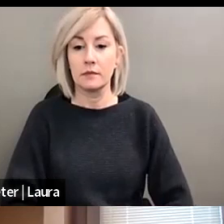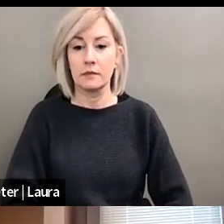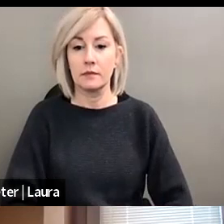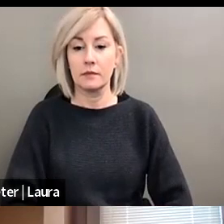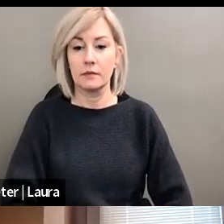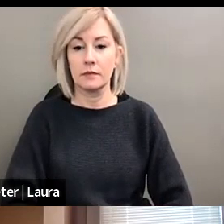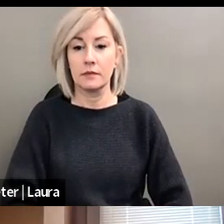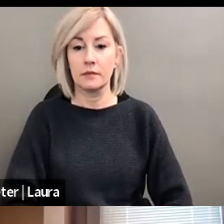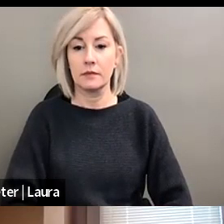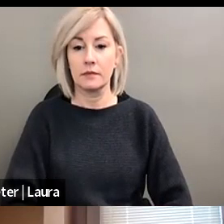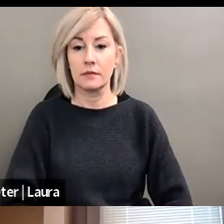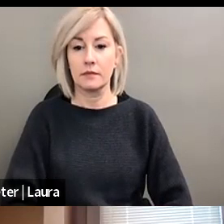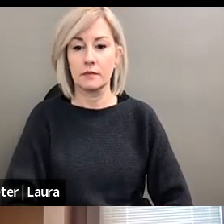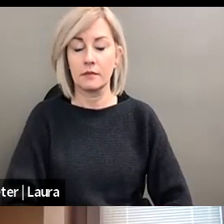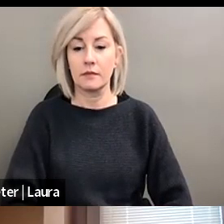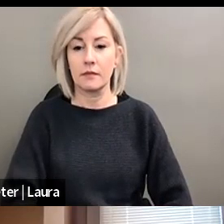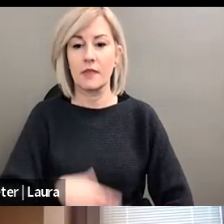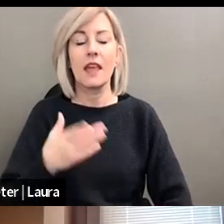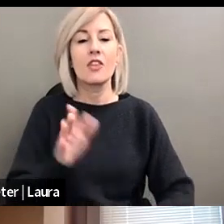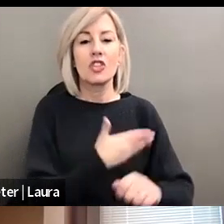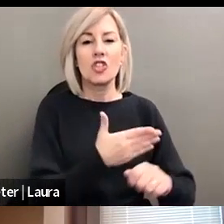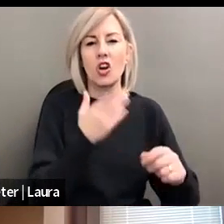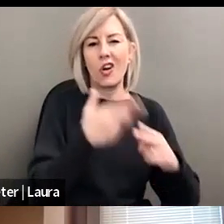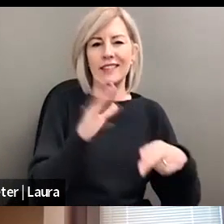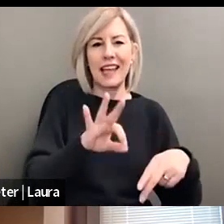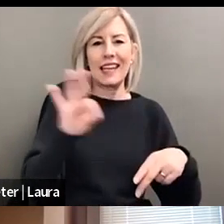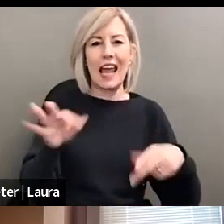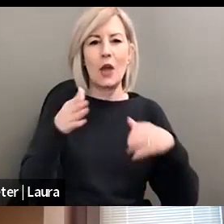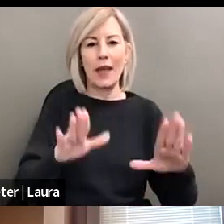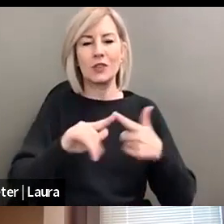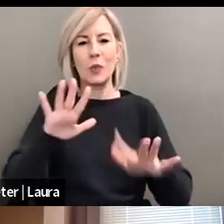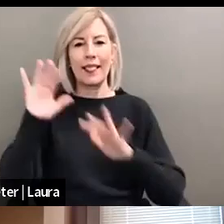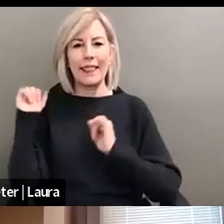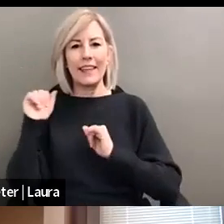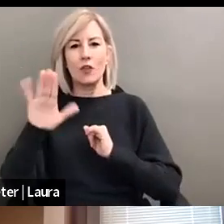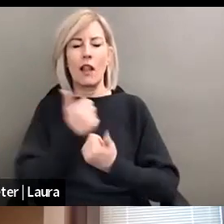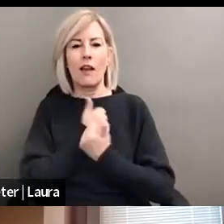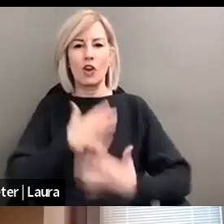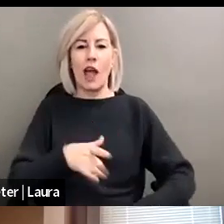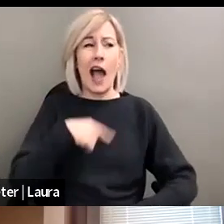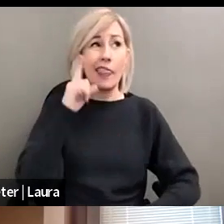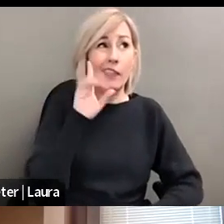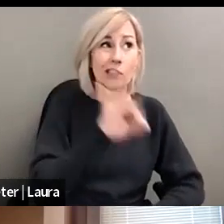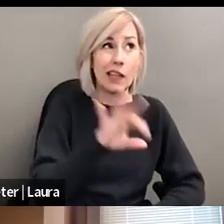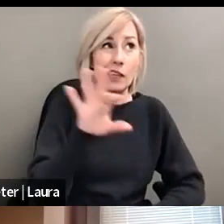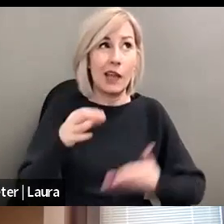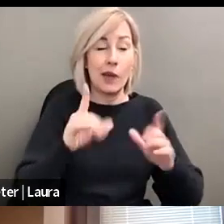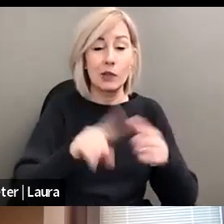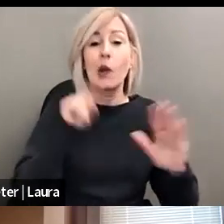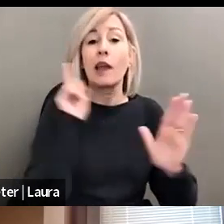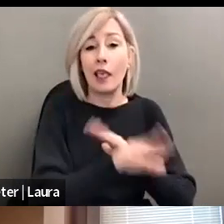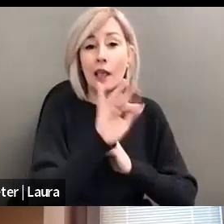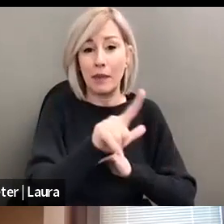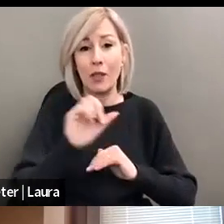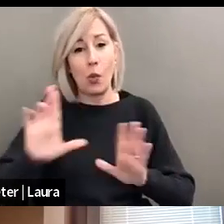There's this song, it's 99 Ways to Leave Your Lover. I always think there's 99 ways to kill a bill or to bring it back